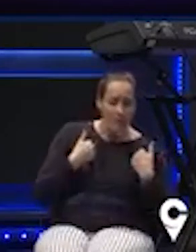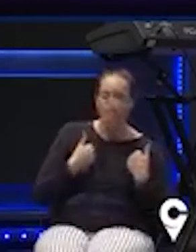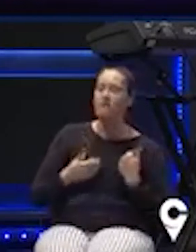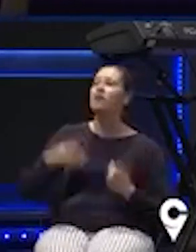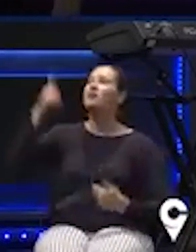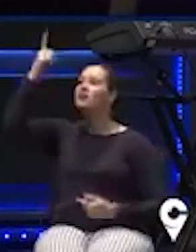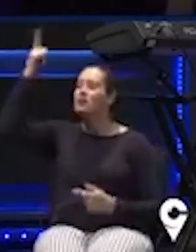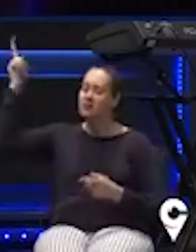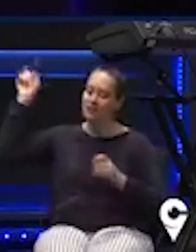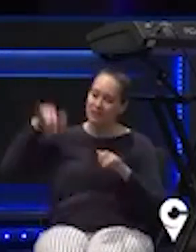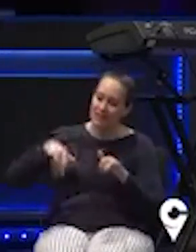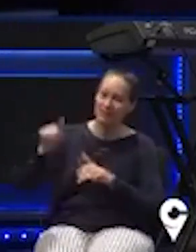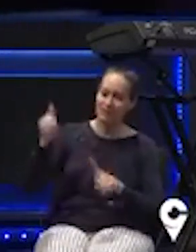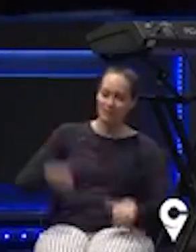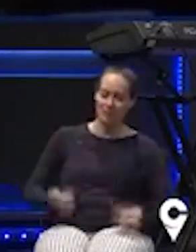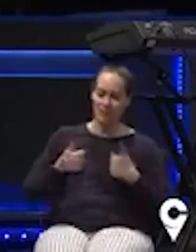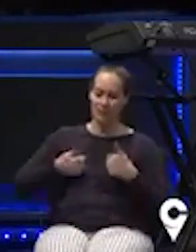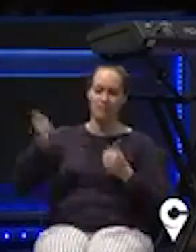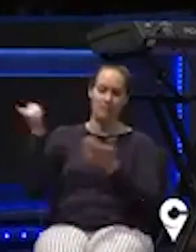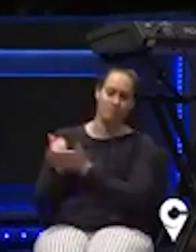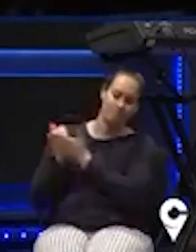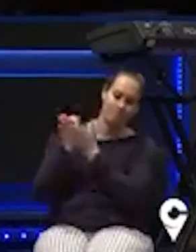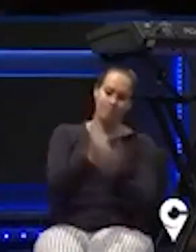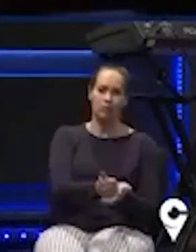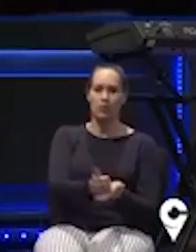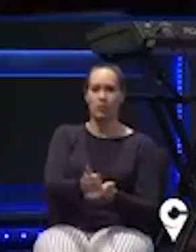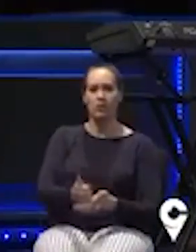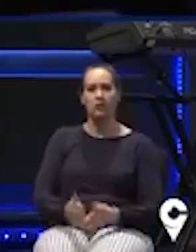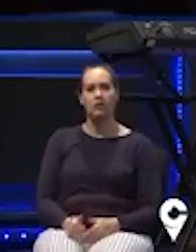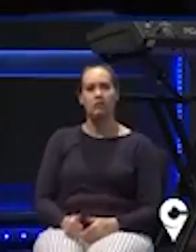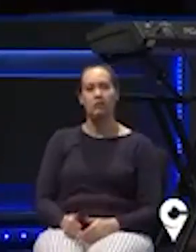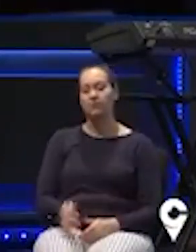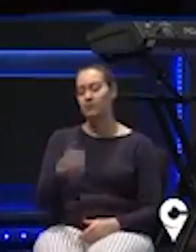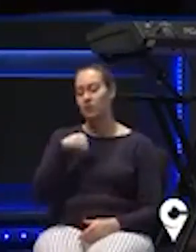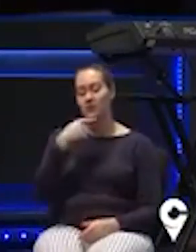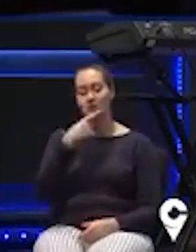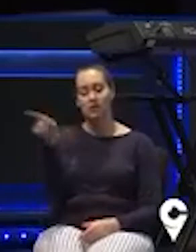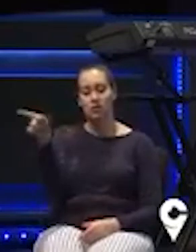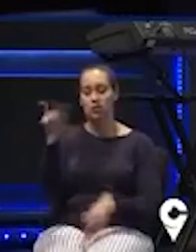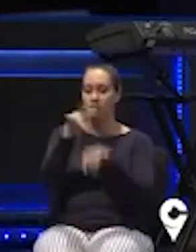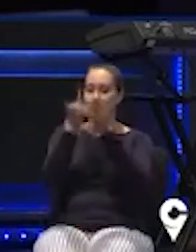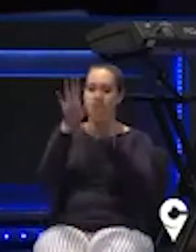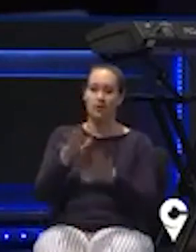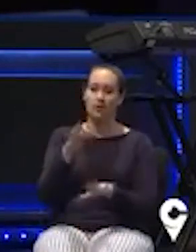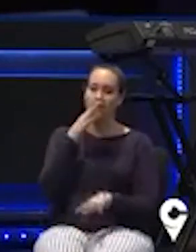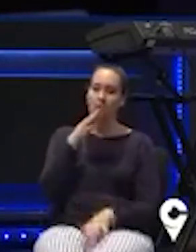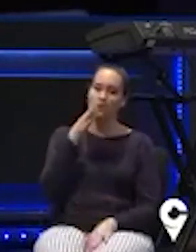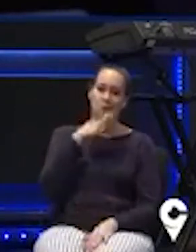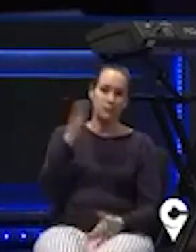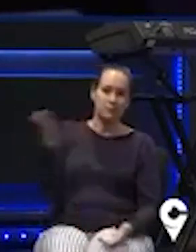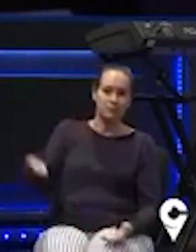has your answer to it. Don't get caught up with Friday. Sunday's coming.